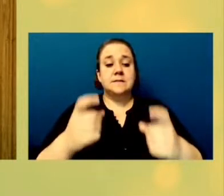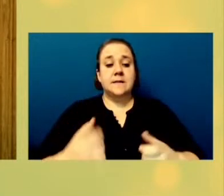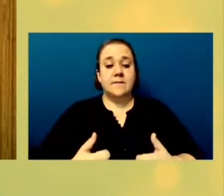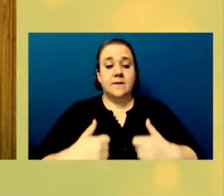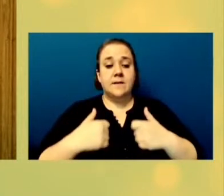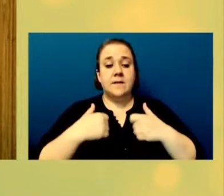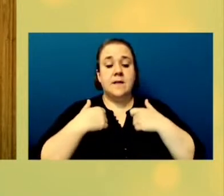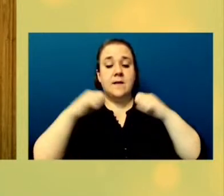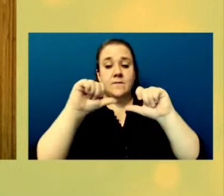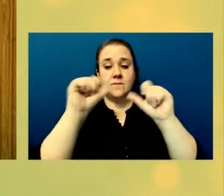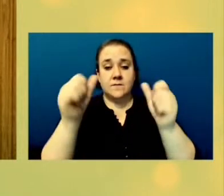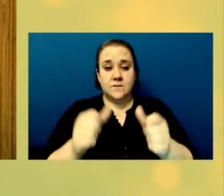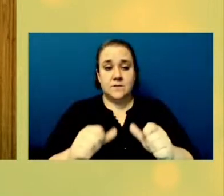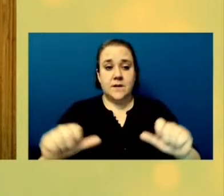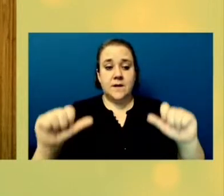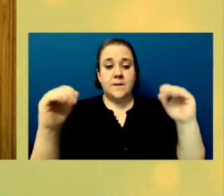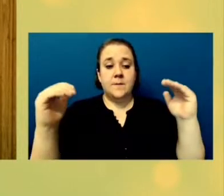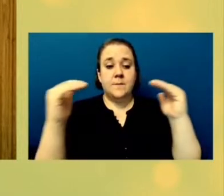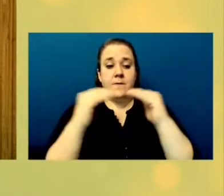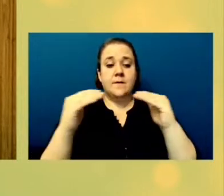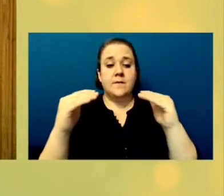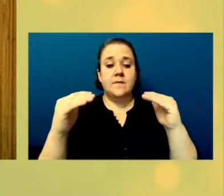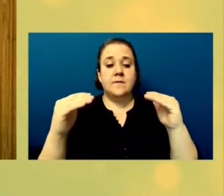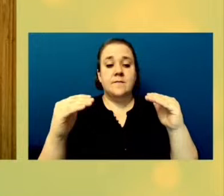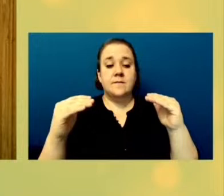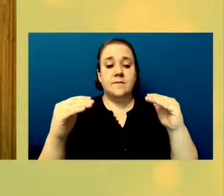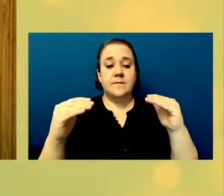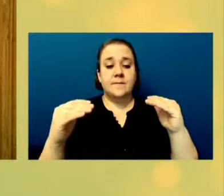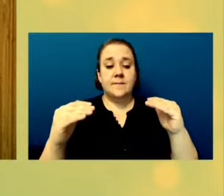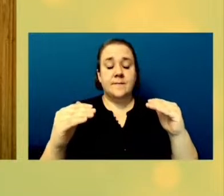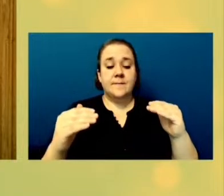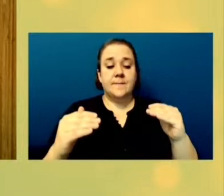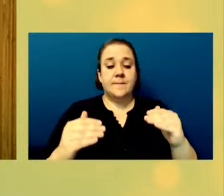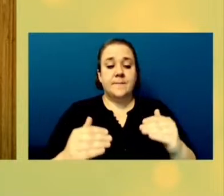us, wings set me